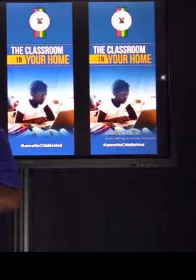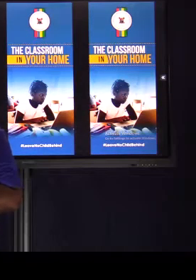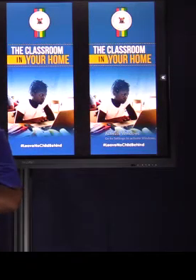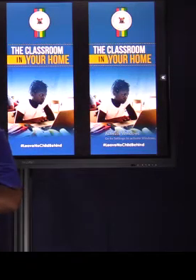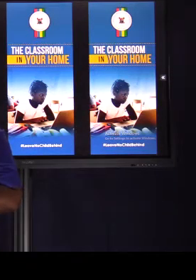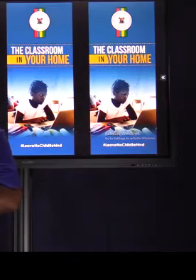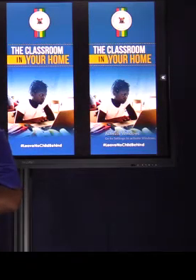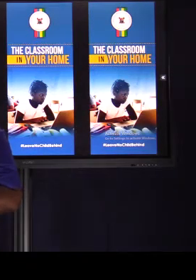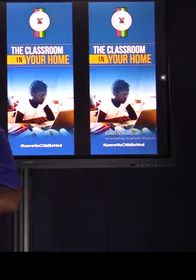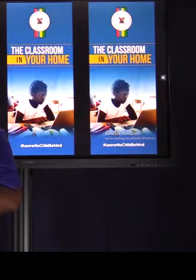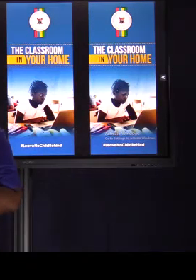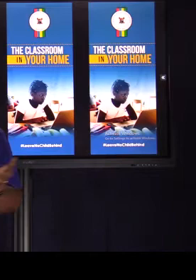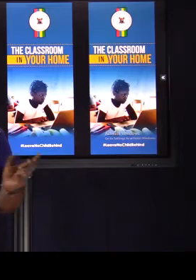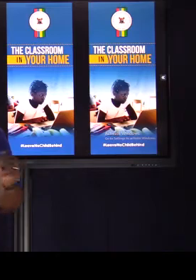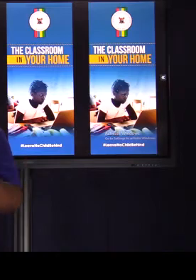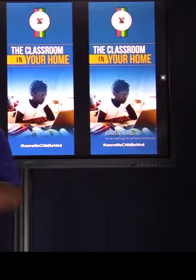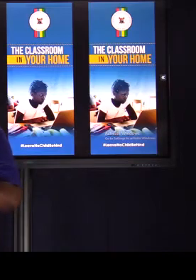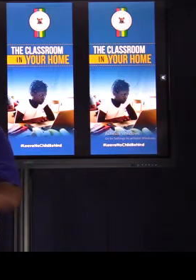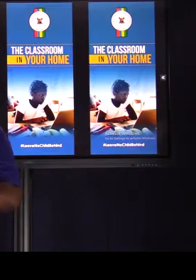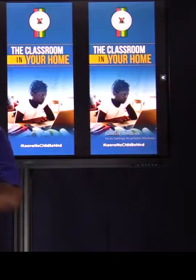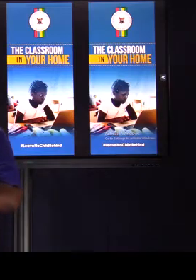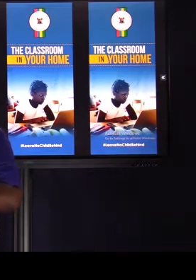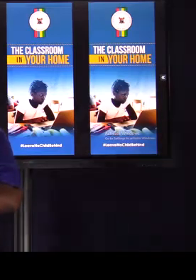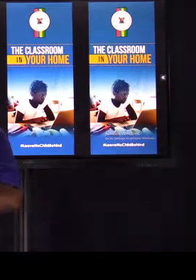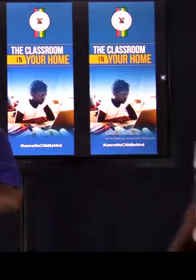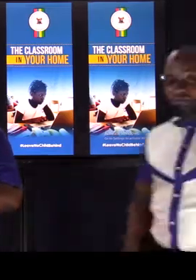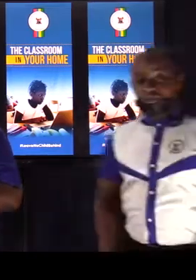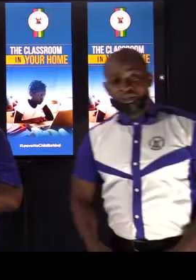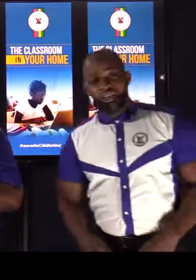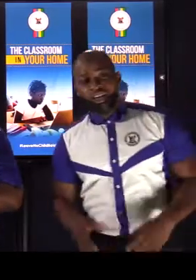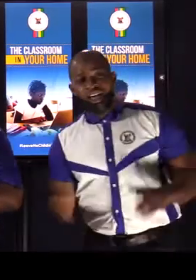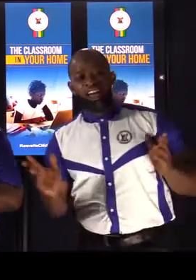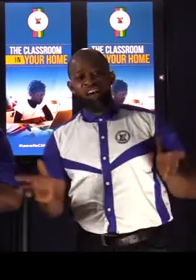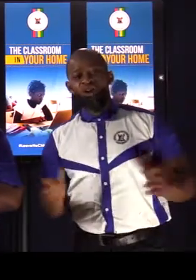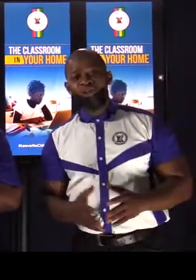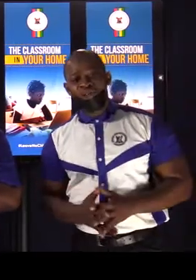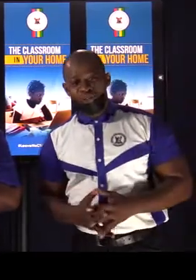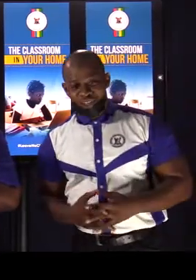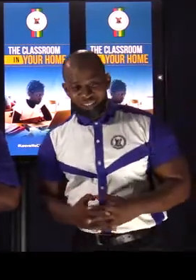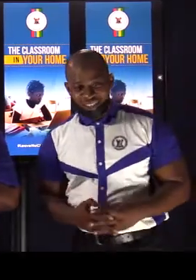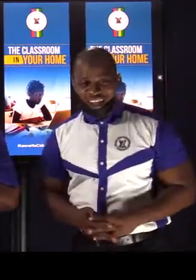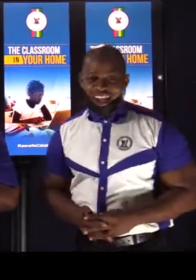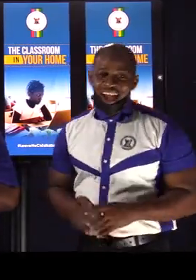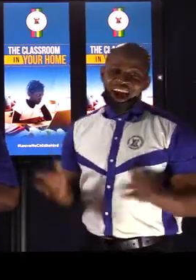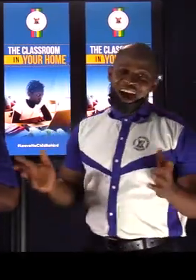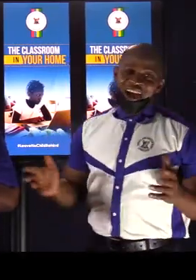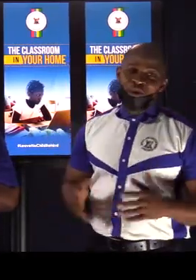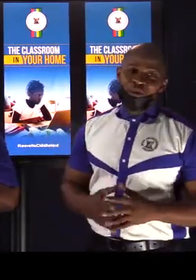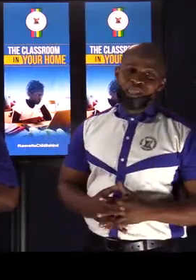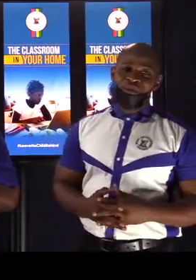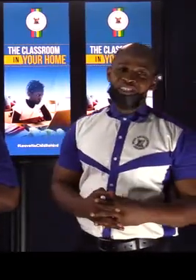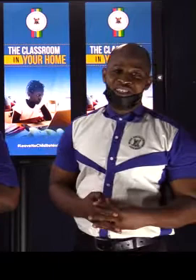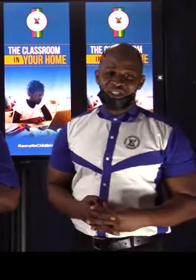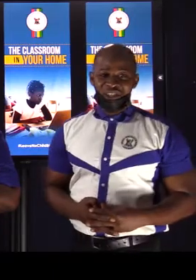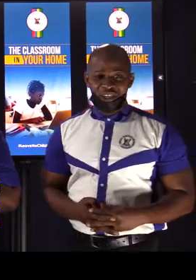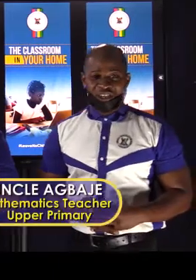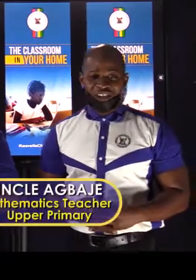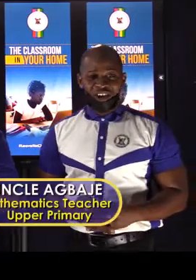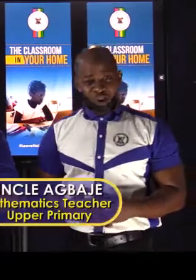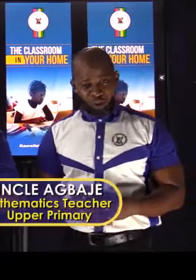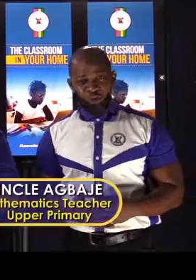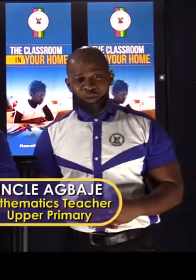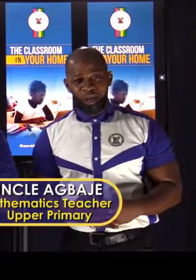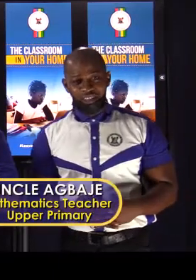have with me, as usual, your wonderful teachers. Hello, children. I am your mathematics